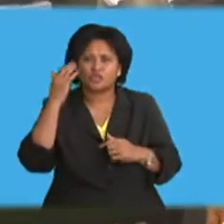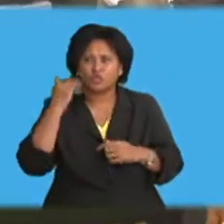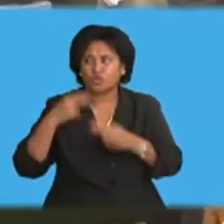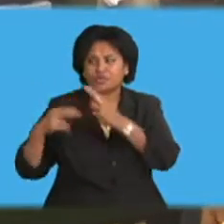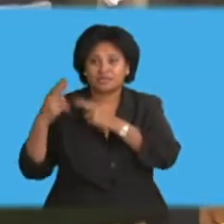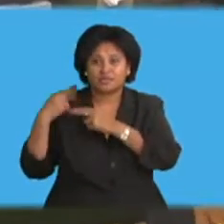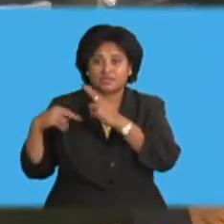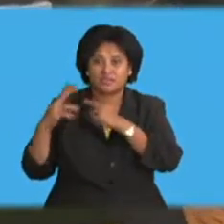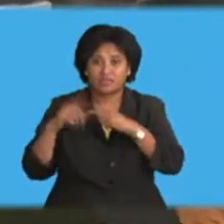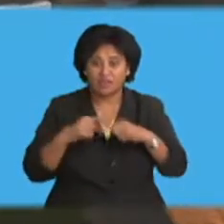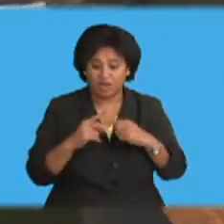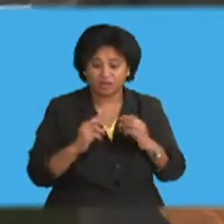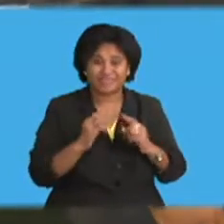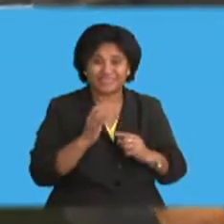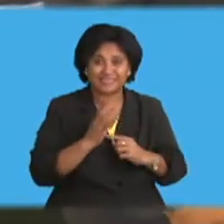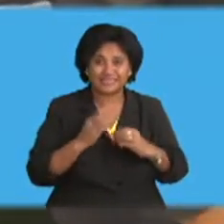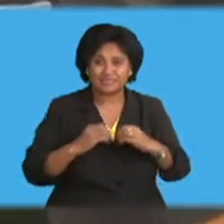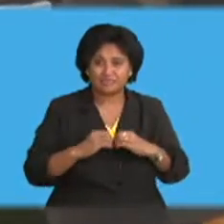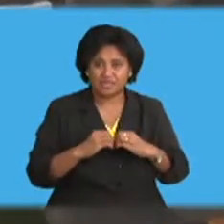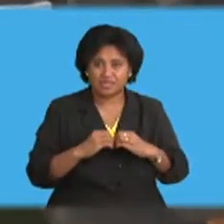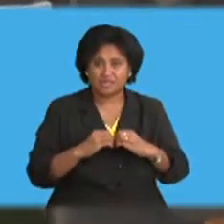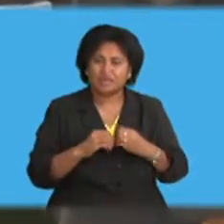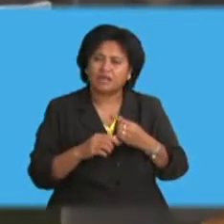well. I've talked about